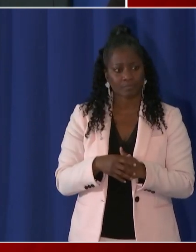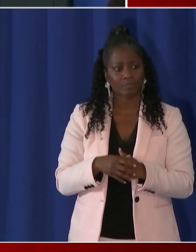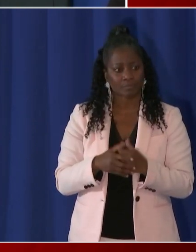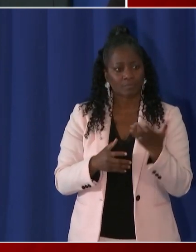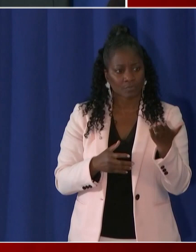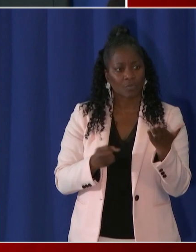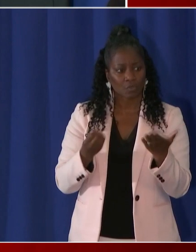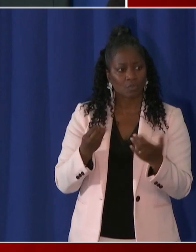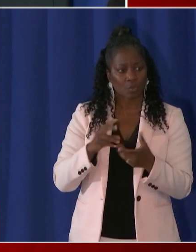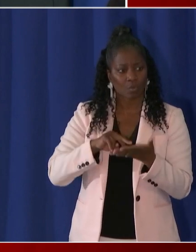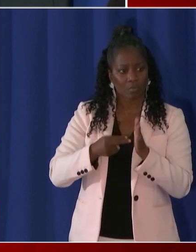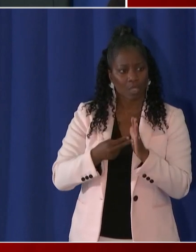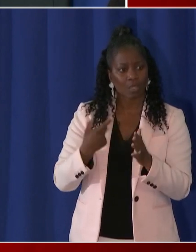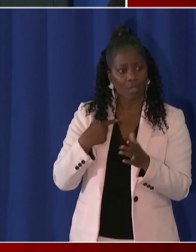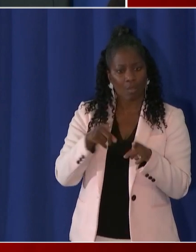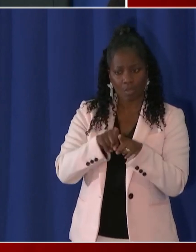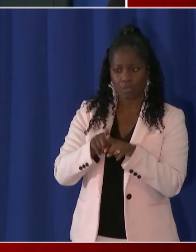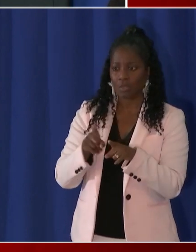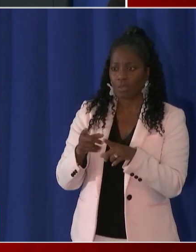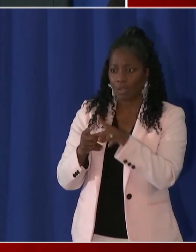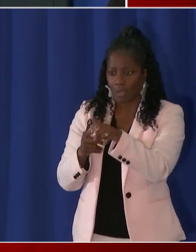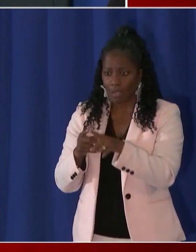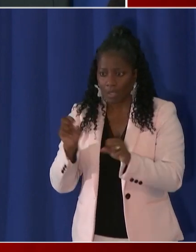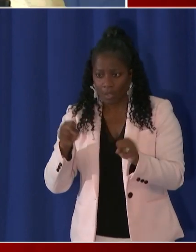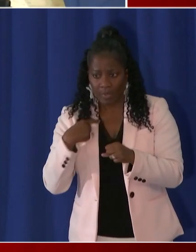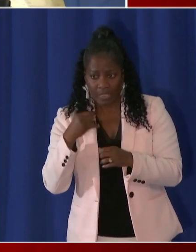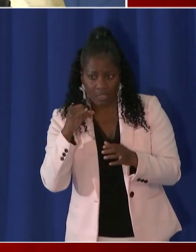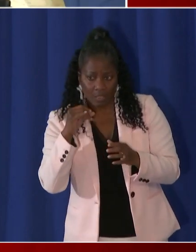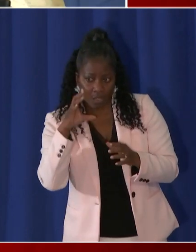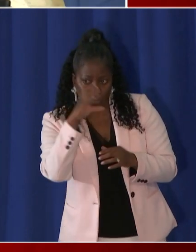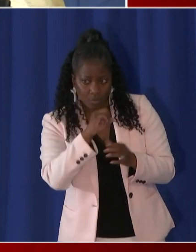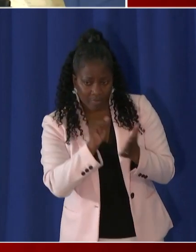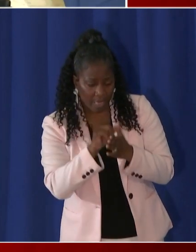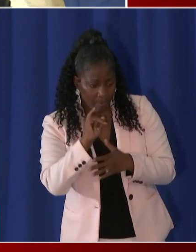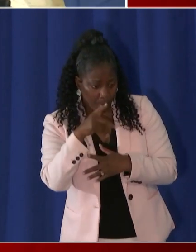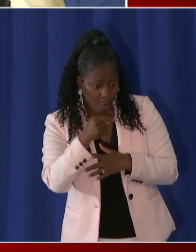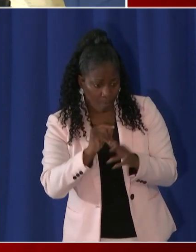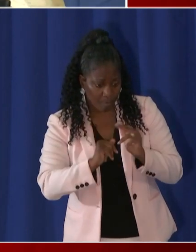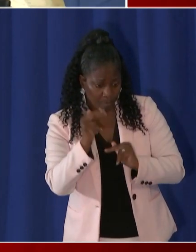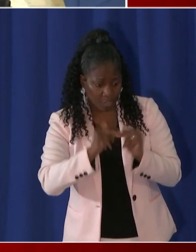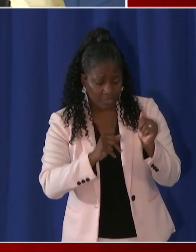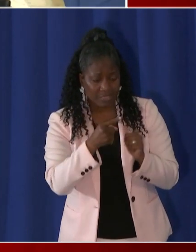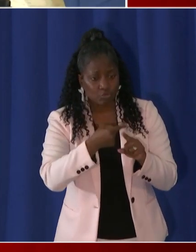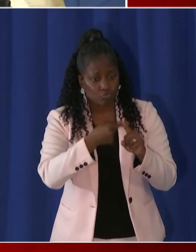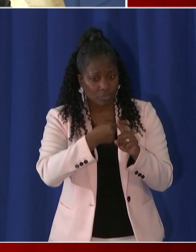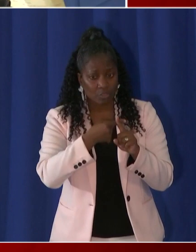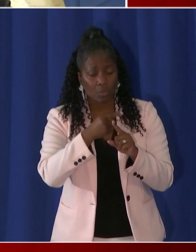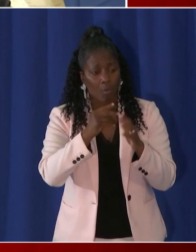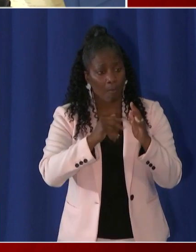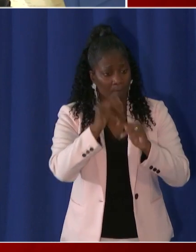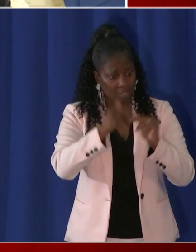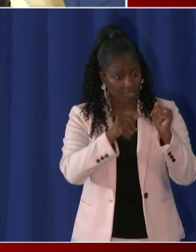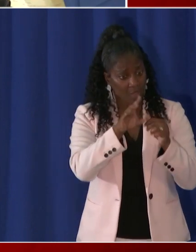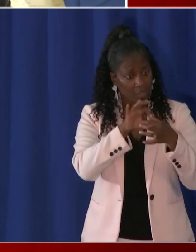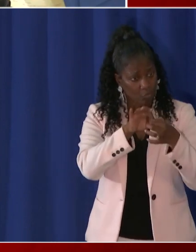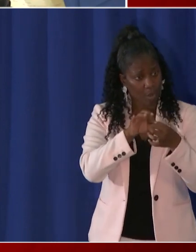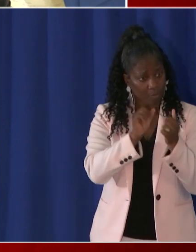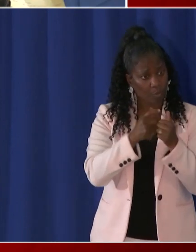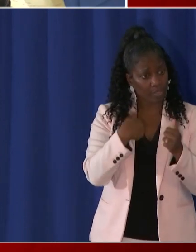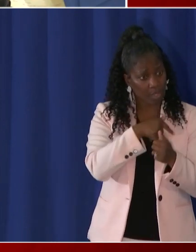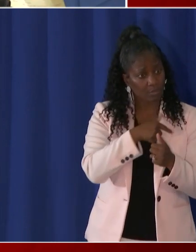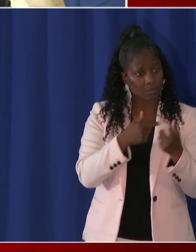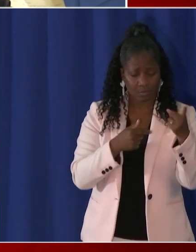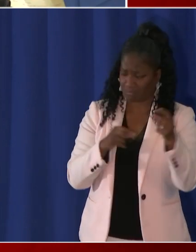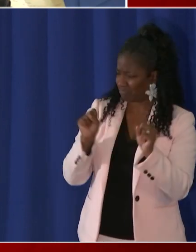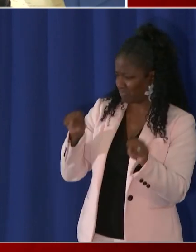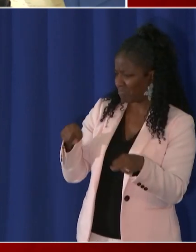firearms, and we want to get to the bottom of that. Could we assume that the apartment building, which is a rental building, is cooperating?